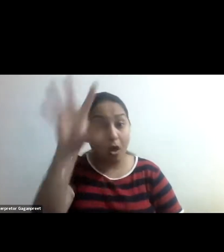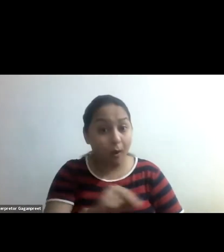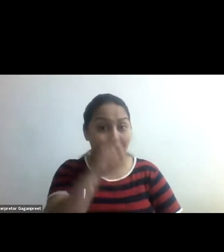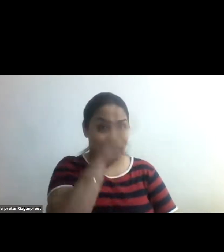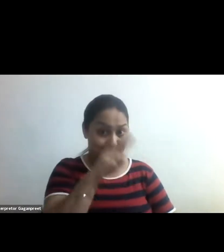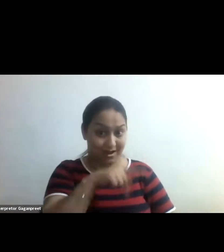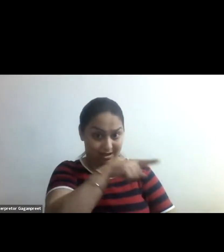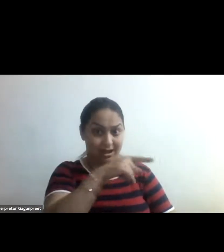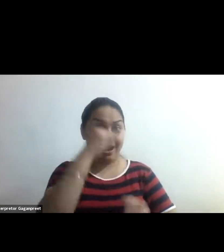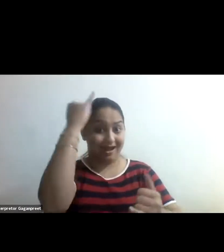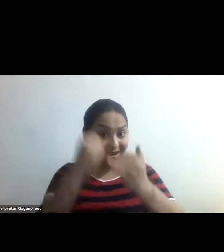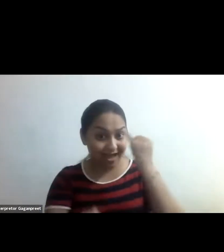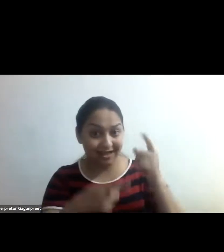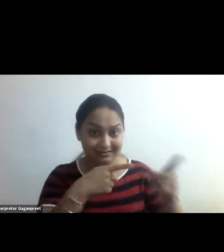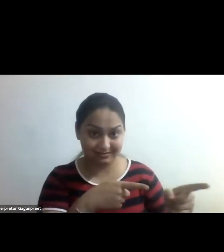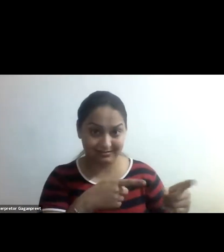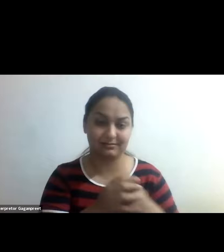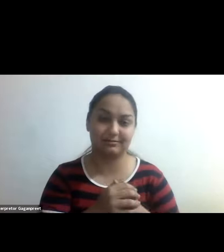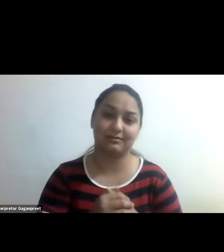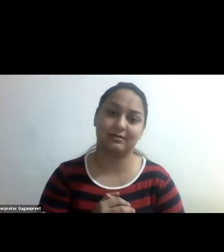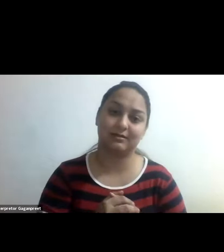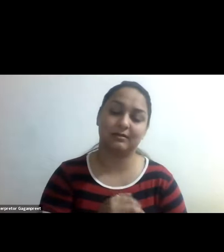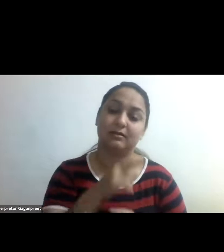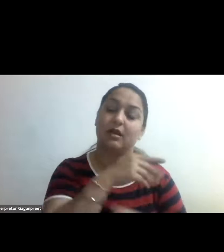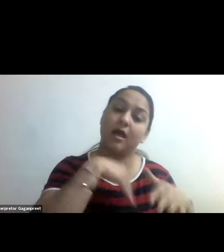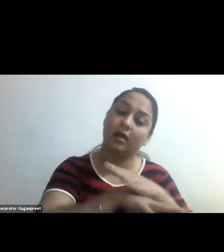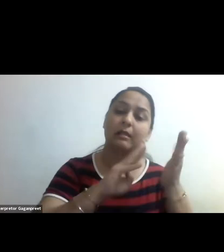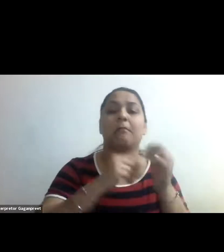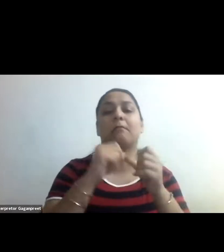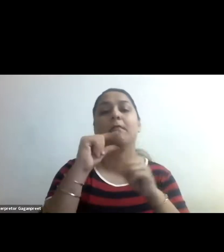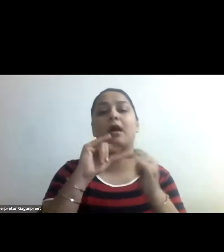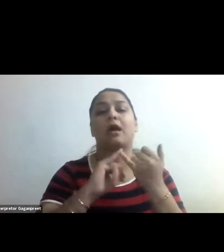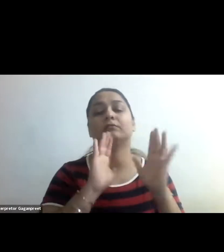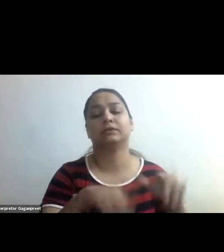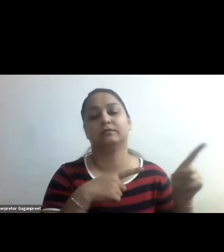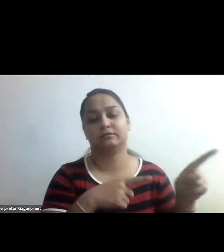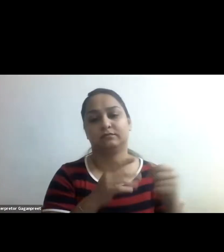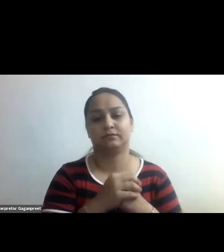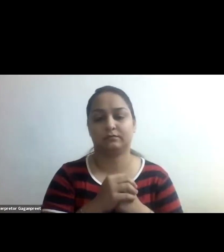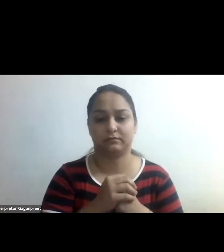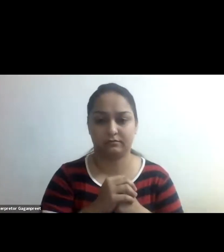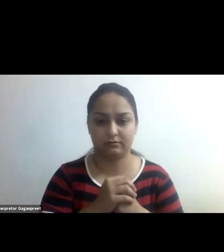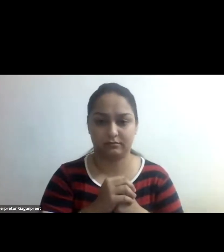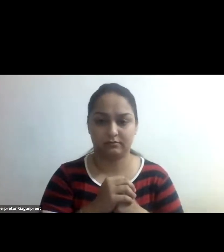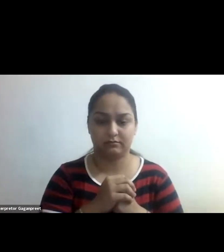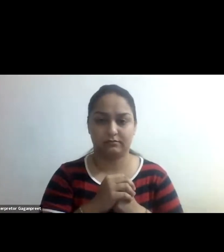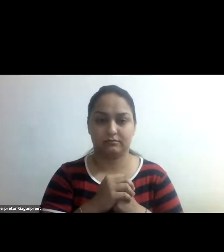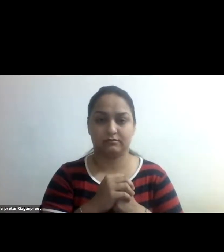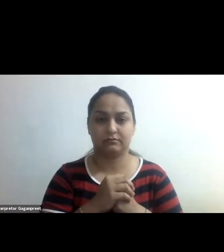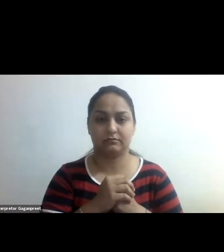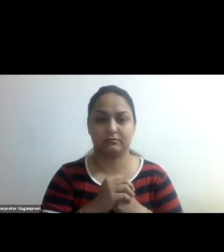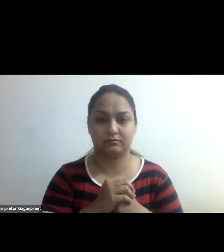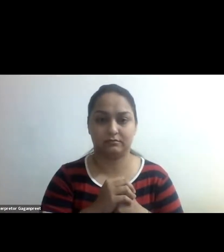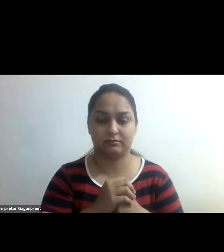in this last segment are those that are held in MAP's collection. So that is the sort of